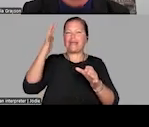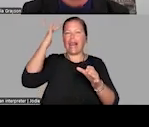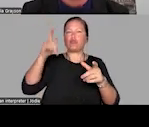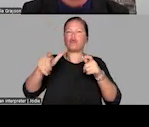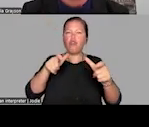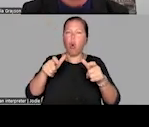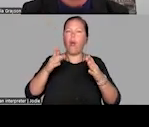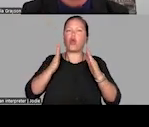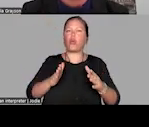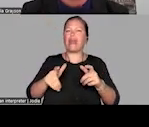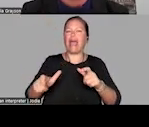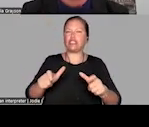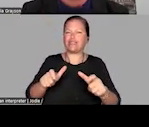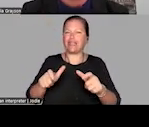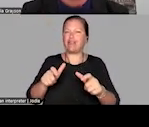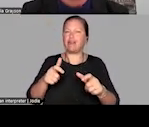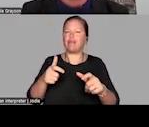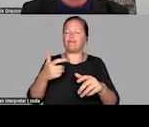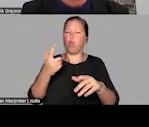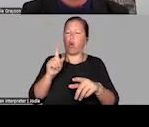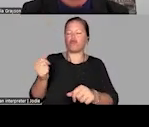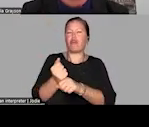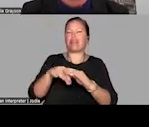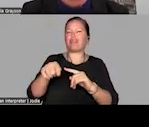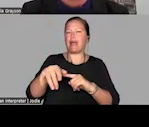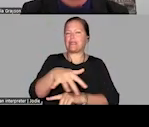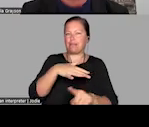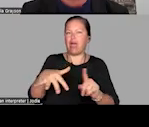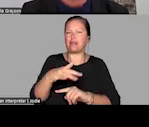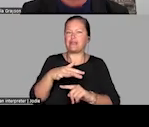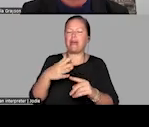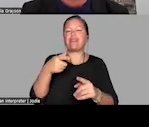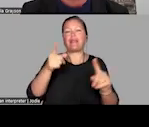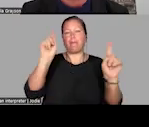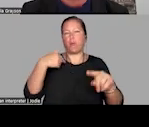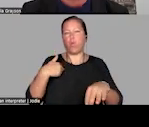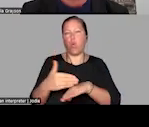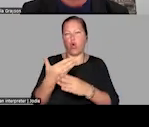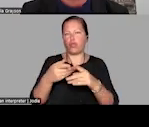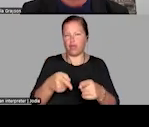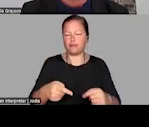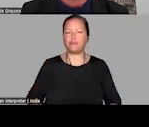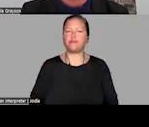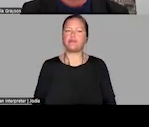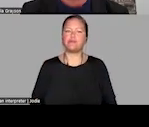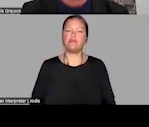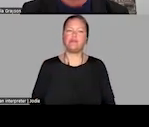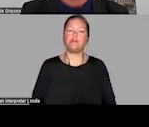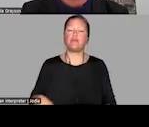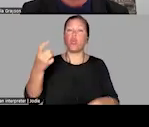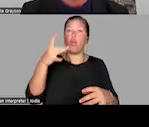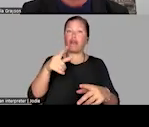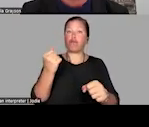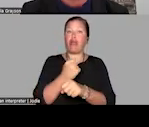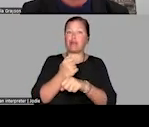over whatever you are creating in this space, creative work. So that's one area we're working on. Once you have created some